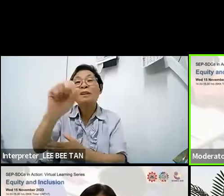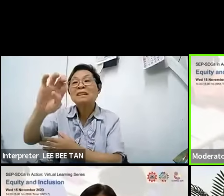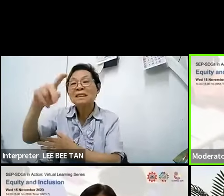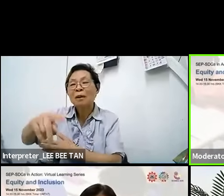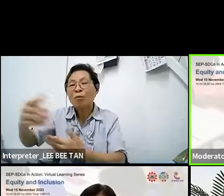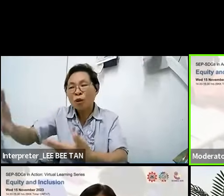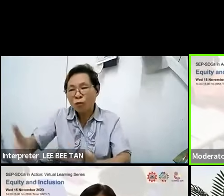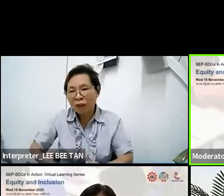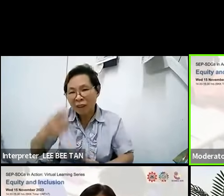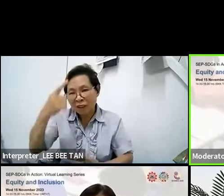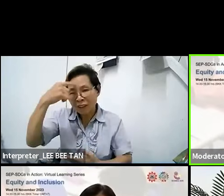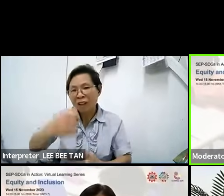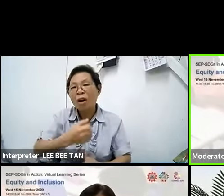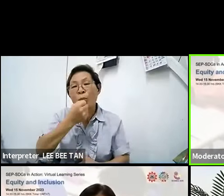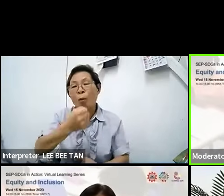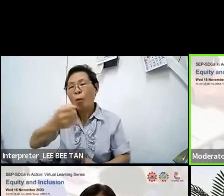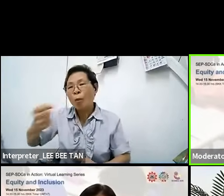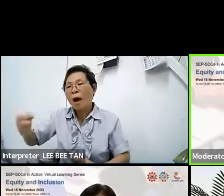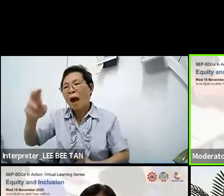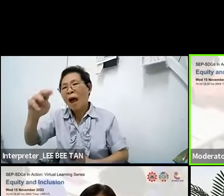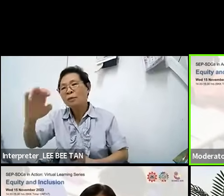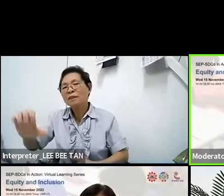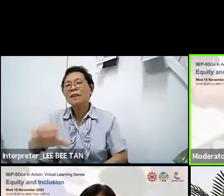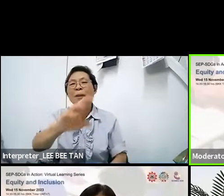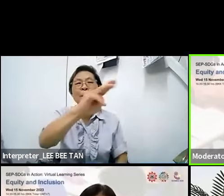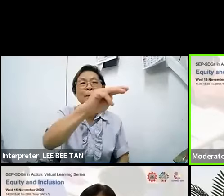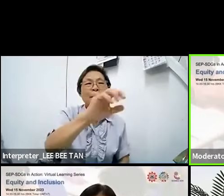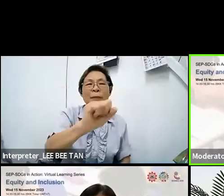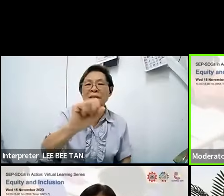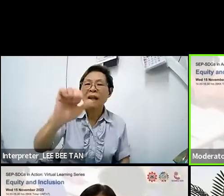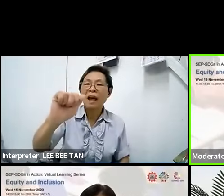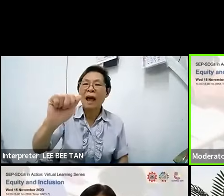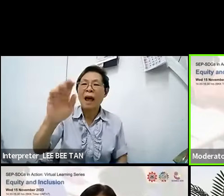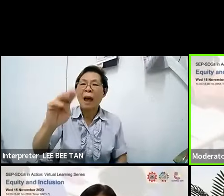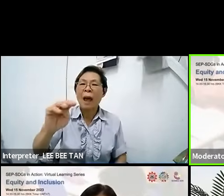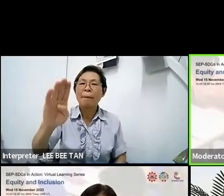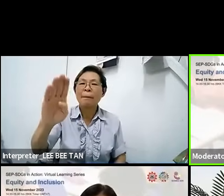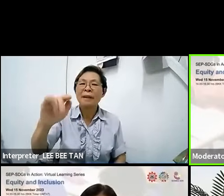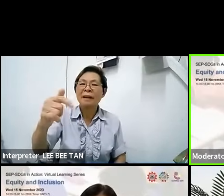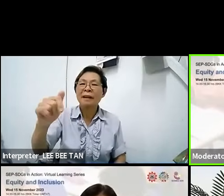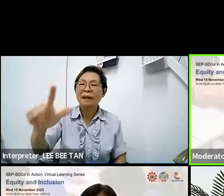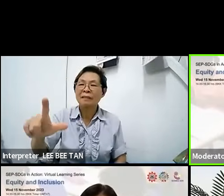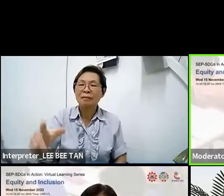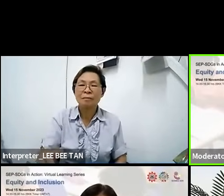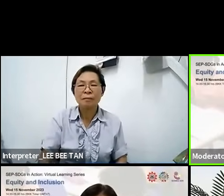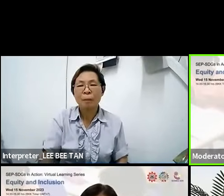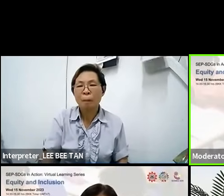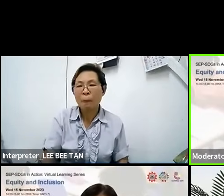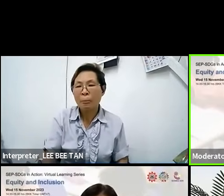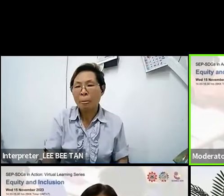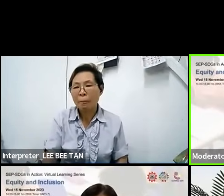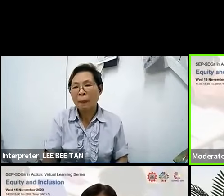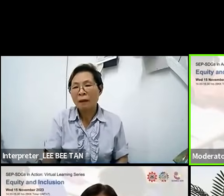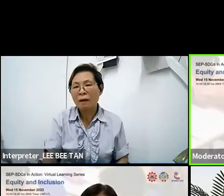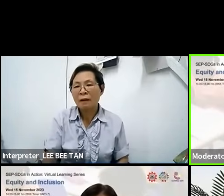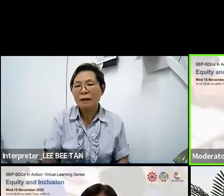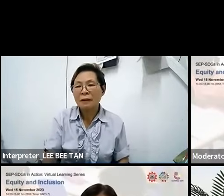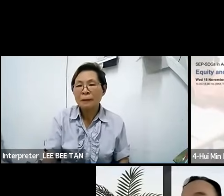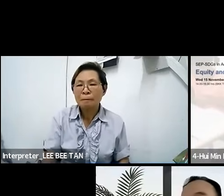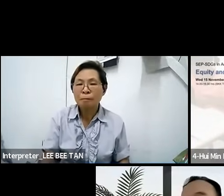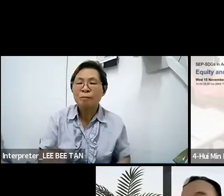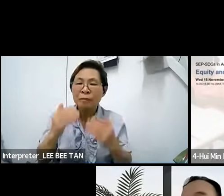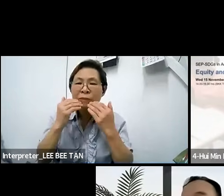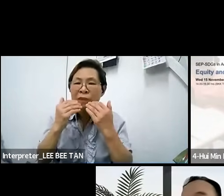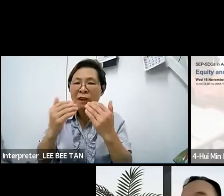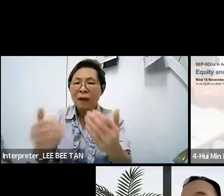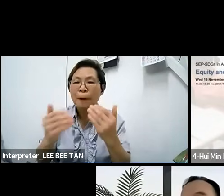the session back to our MC, Ms. Abigail. I shall hand over the session to you, Ms. Abigail. Thank you so much. Thank